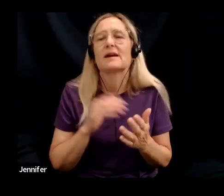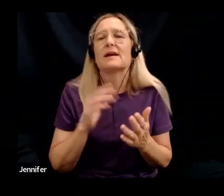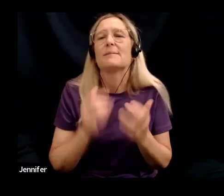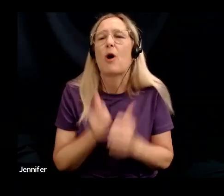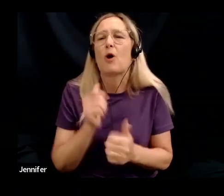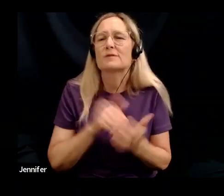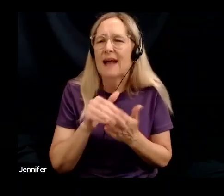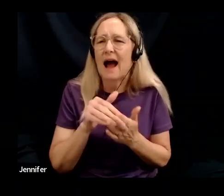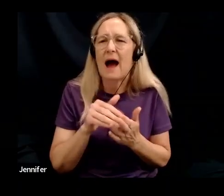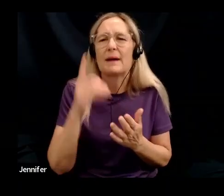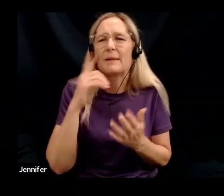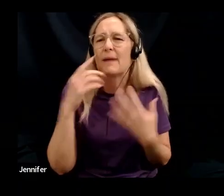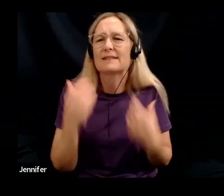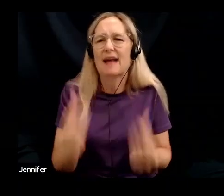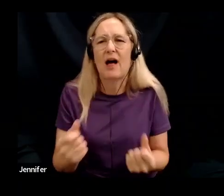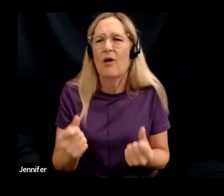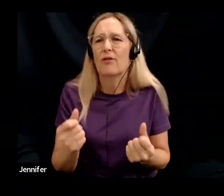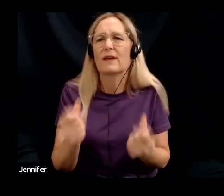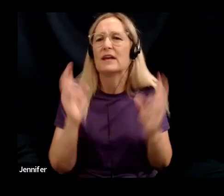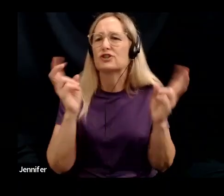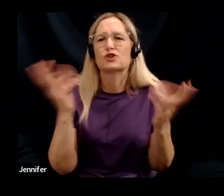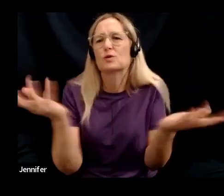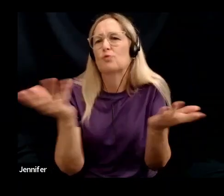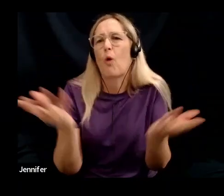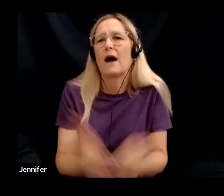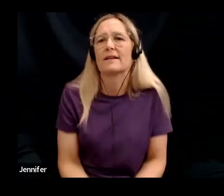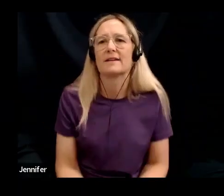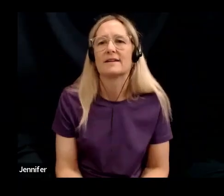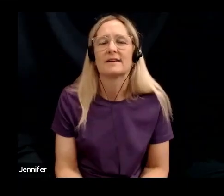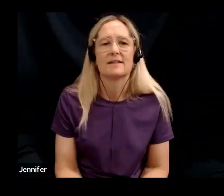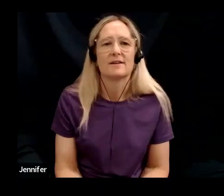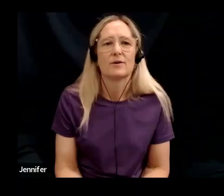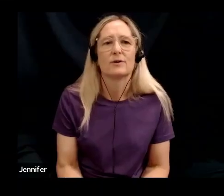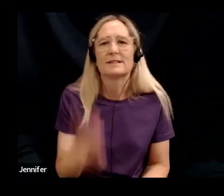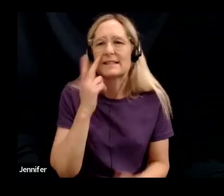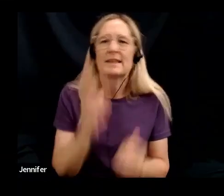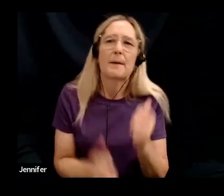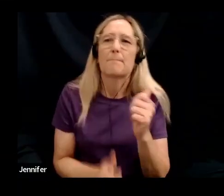think is the most common? And go ahead and put your answer in the chat.